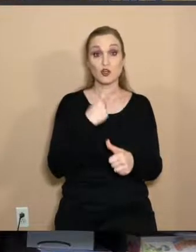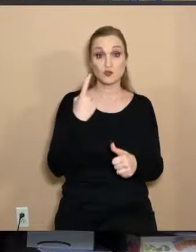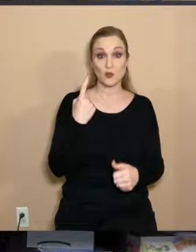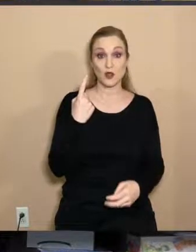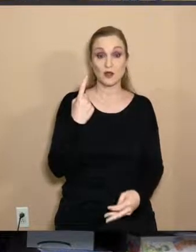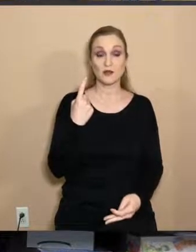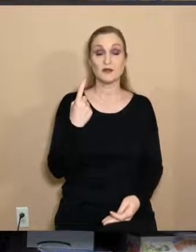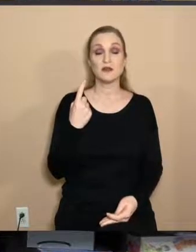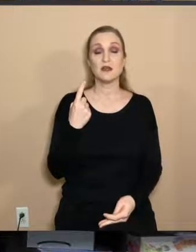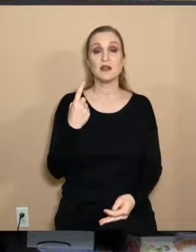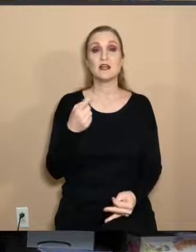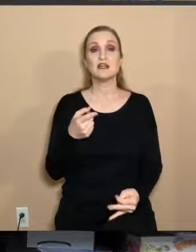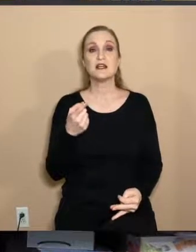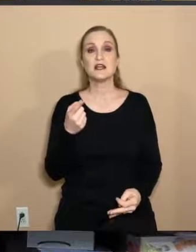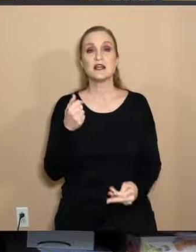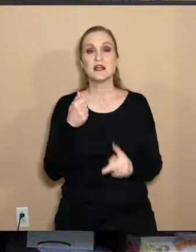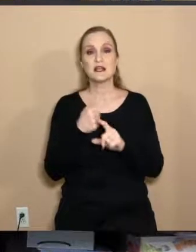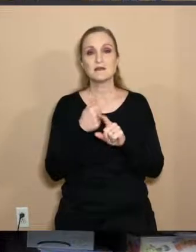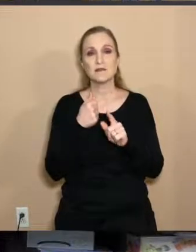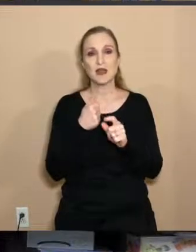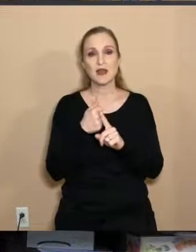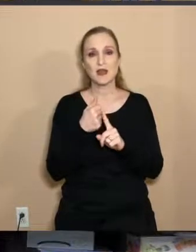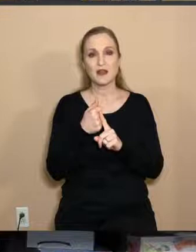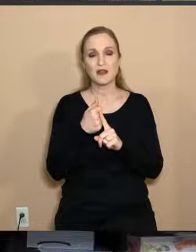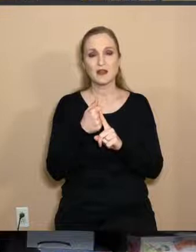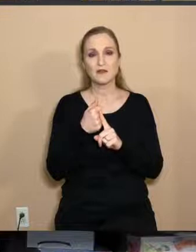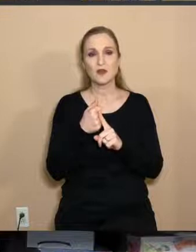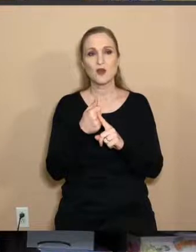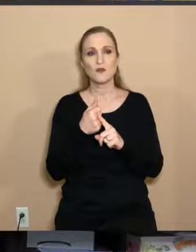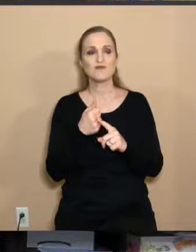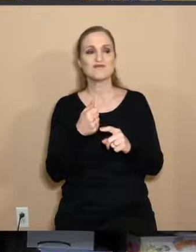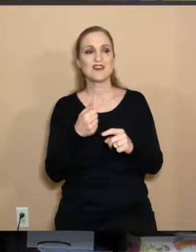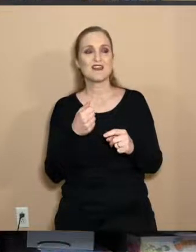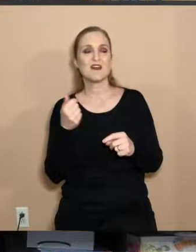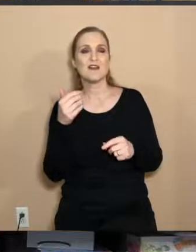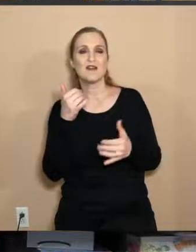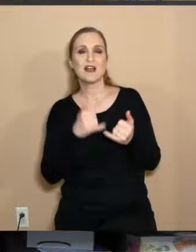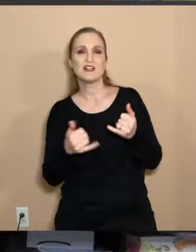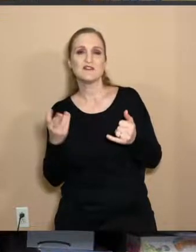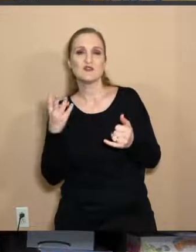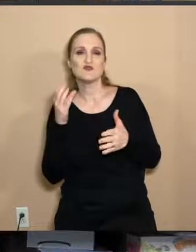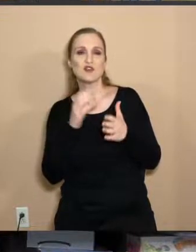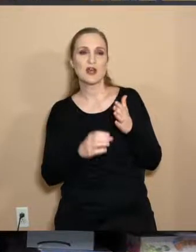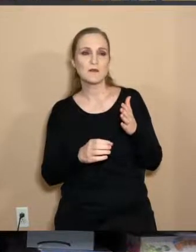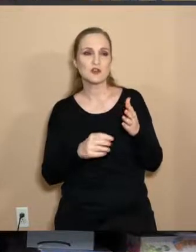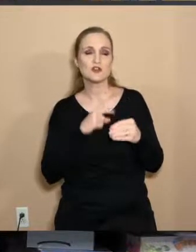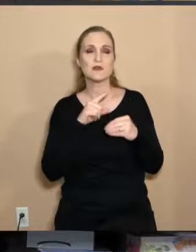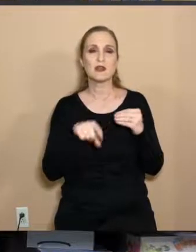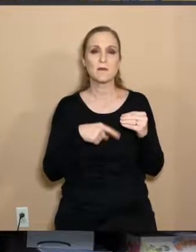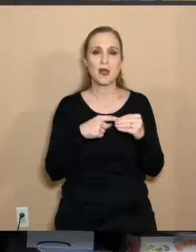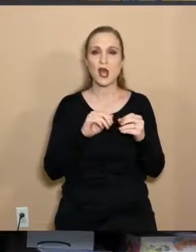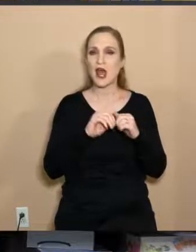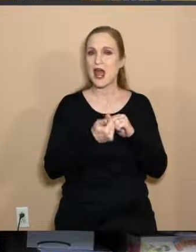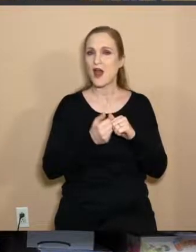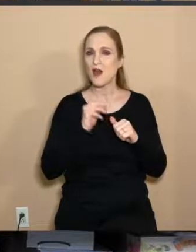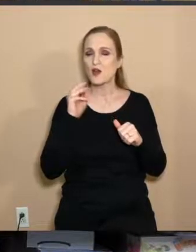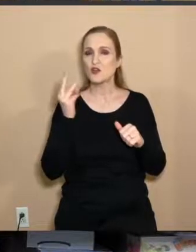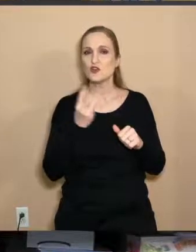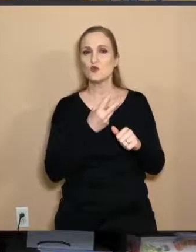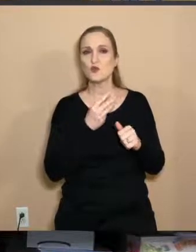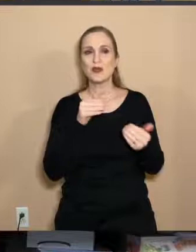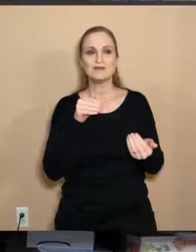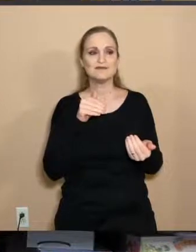topic is one that has been kind of, the last couple of chapters that he's kind of dealt with a little bit, which is how do we deal